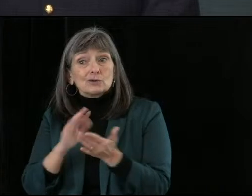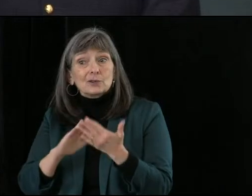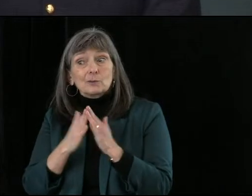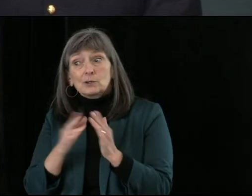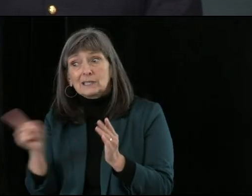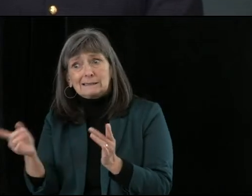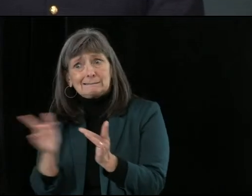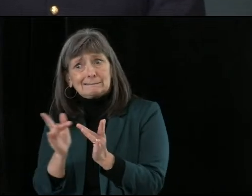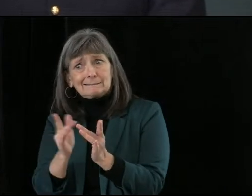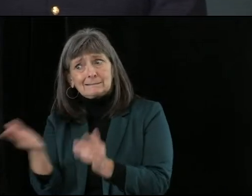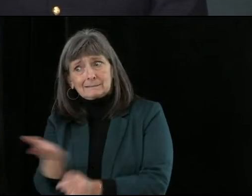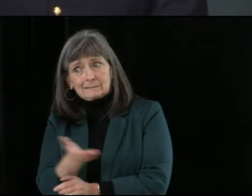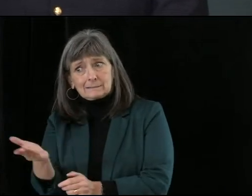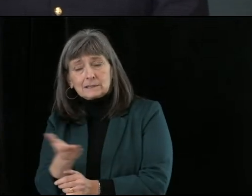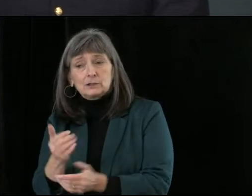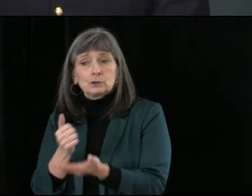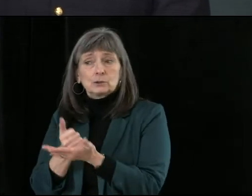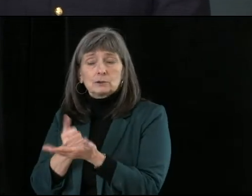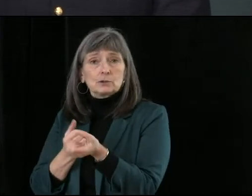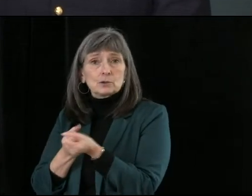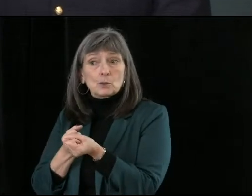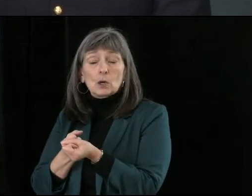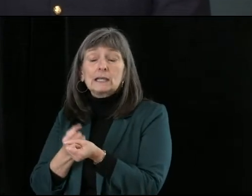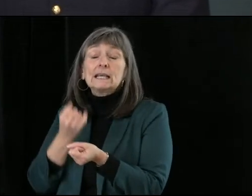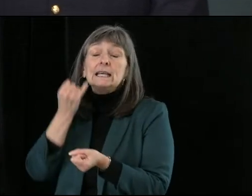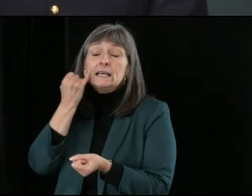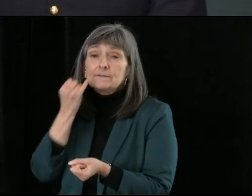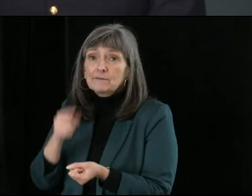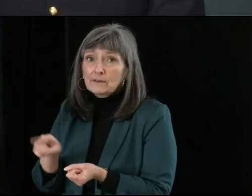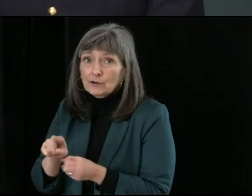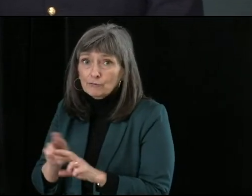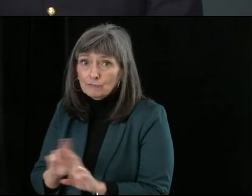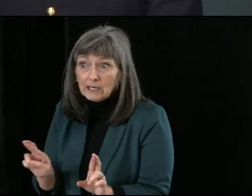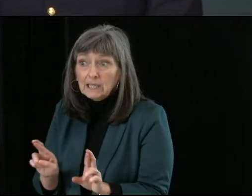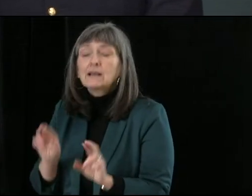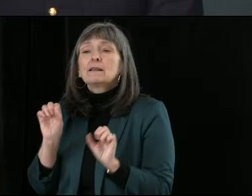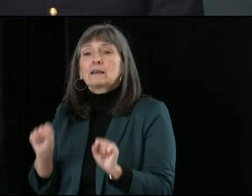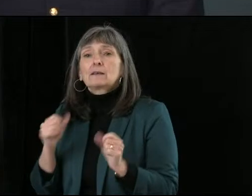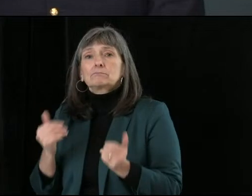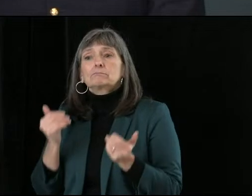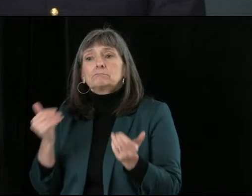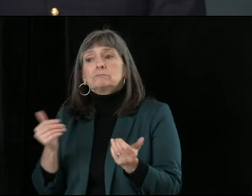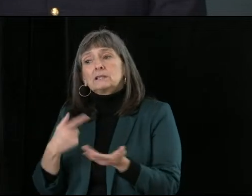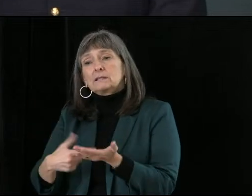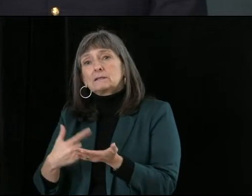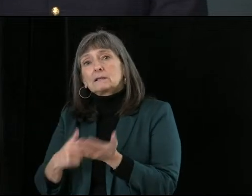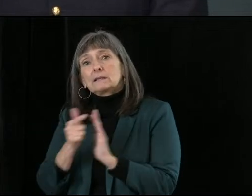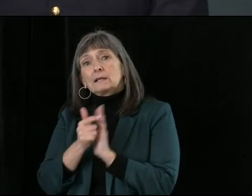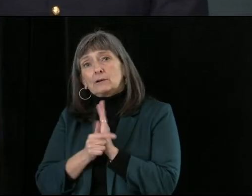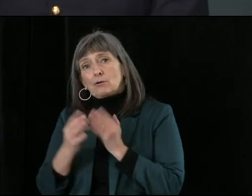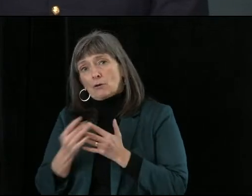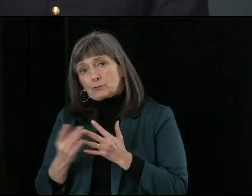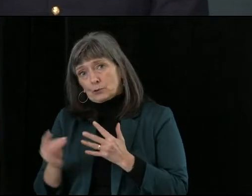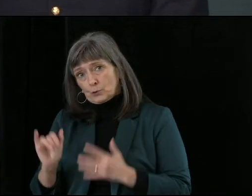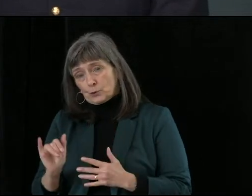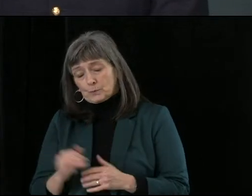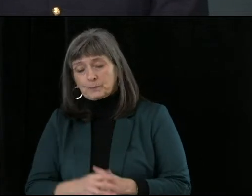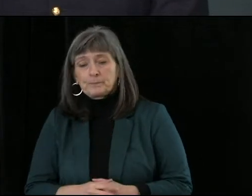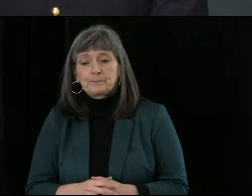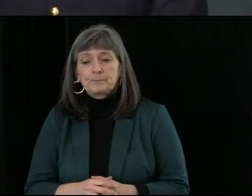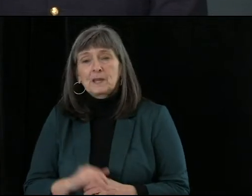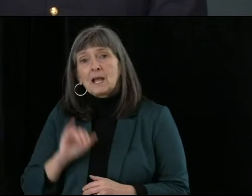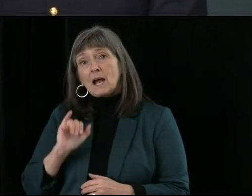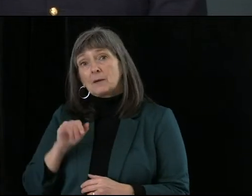And when or if they are ready, they can discuss the legal options available to them. Intimate